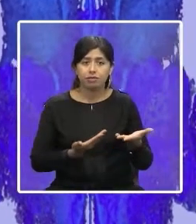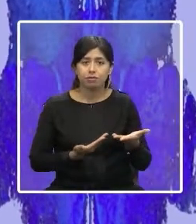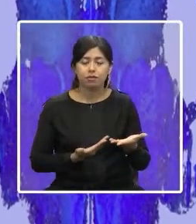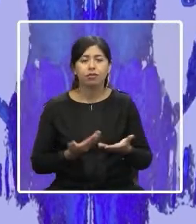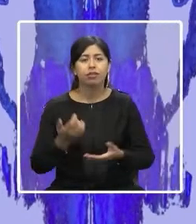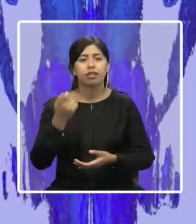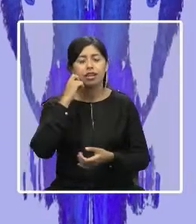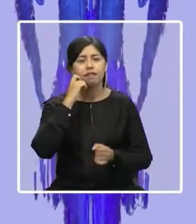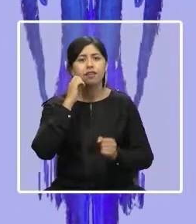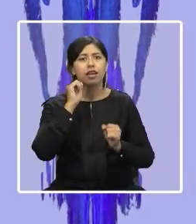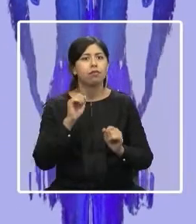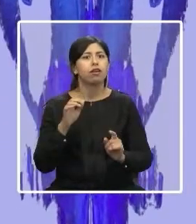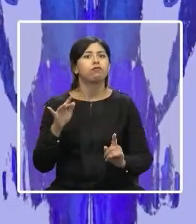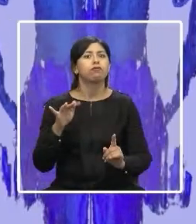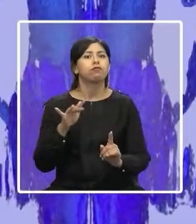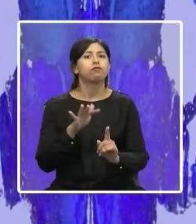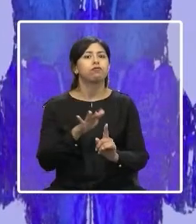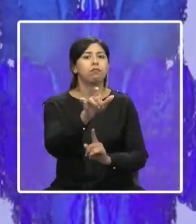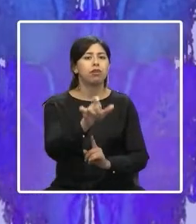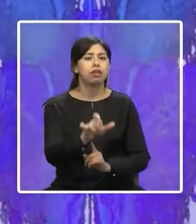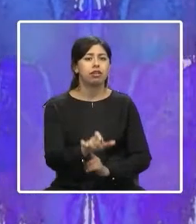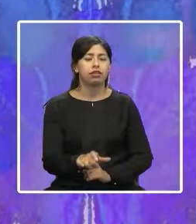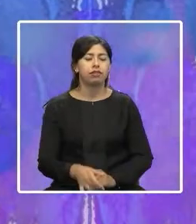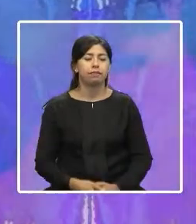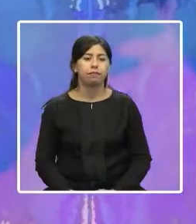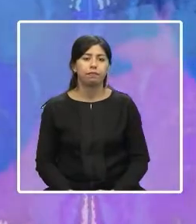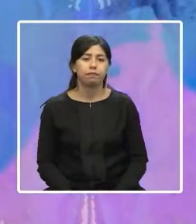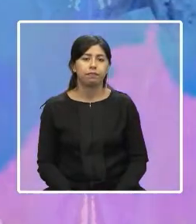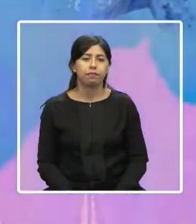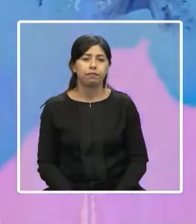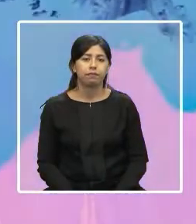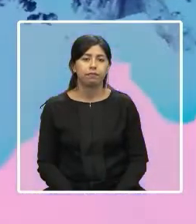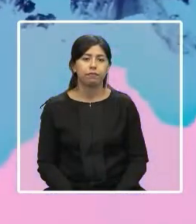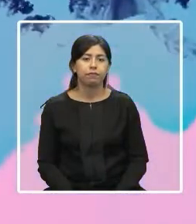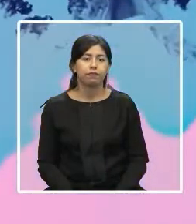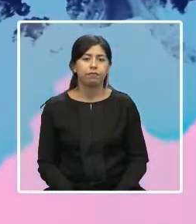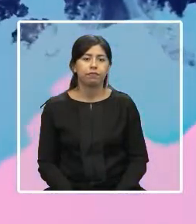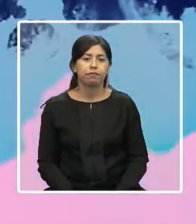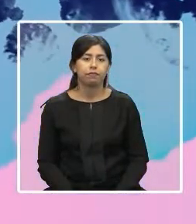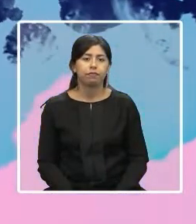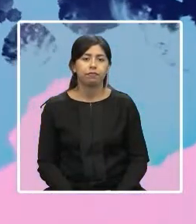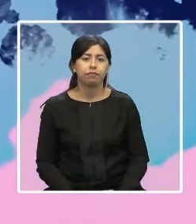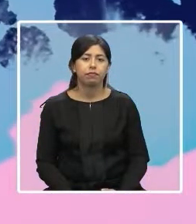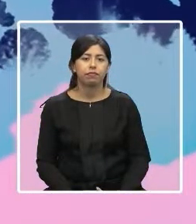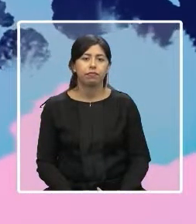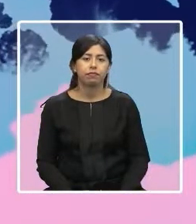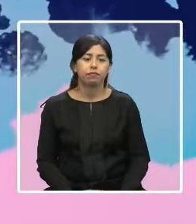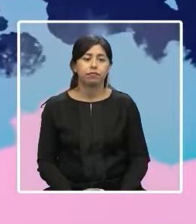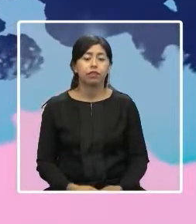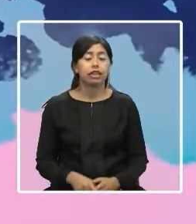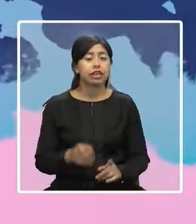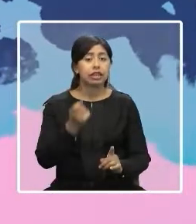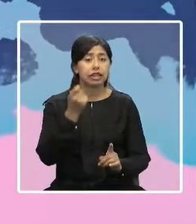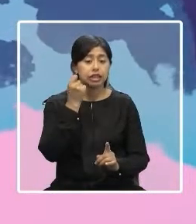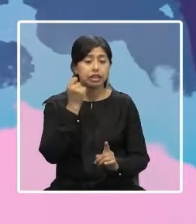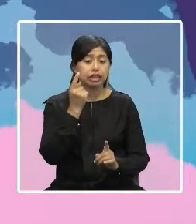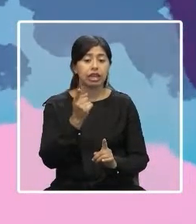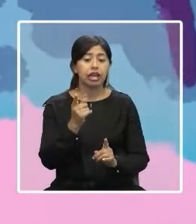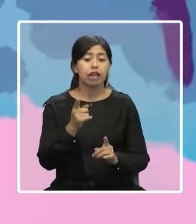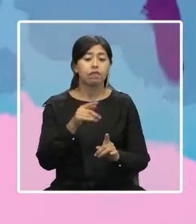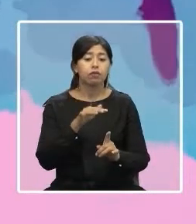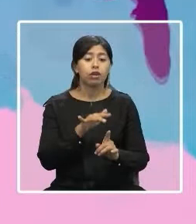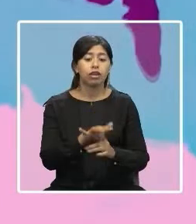to understand more about this possibility of influence. So what is nudge? People decision and behaviors should